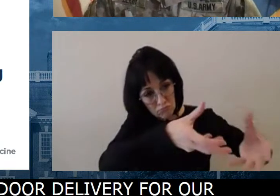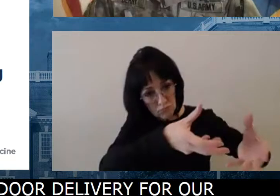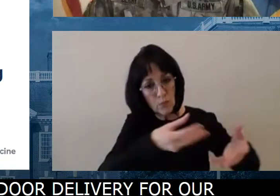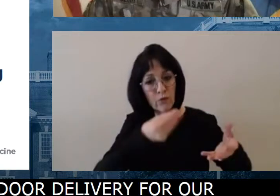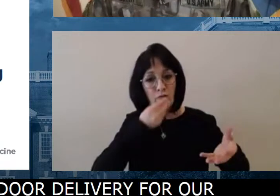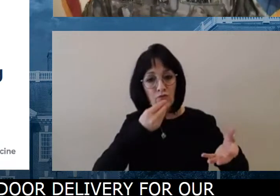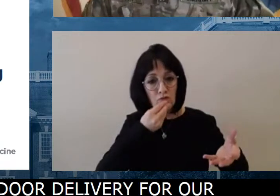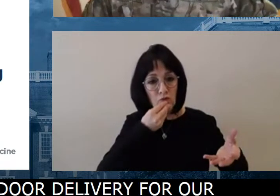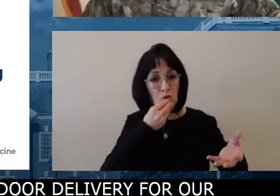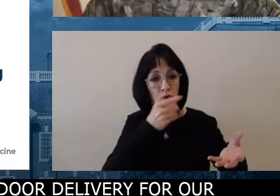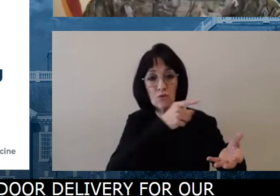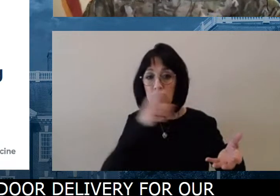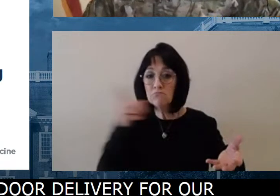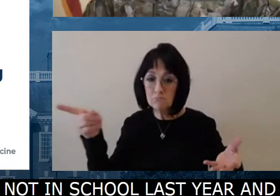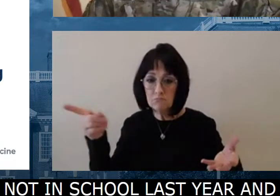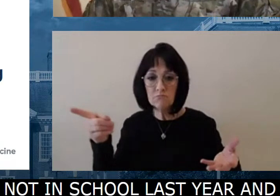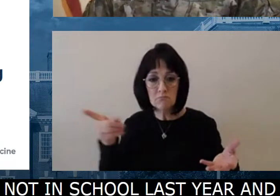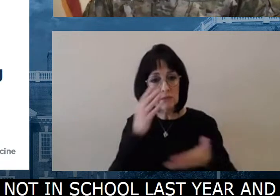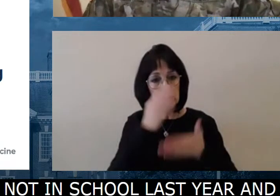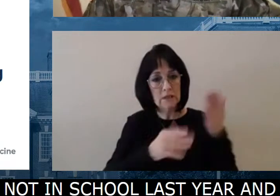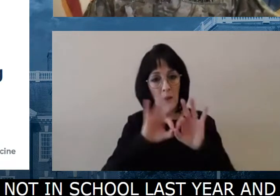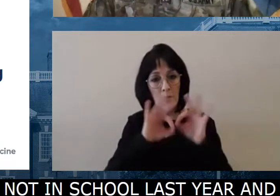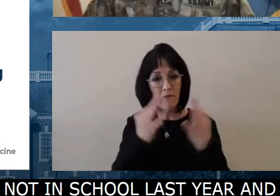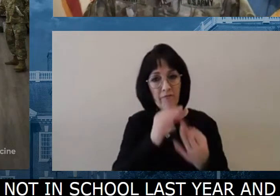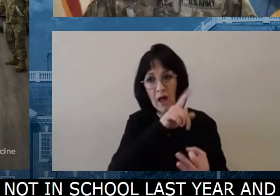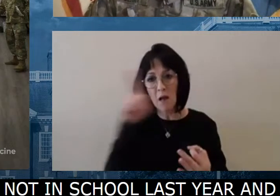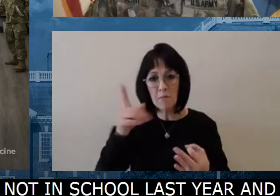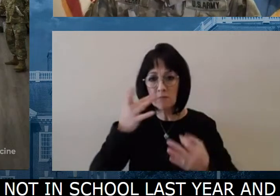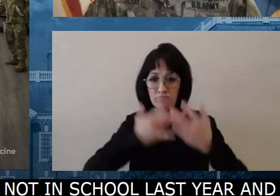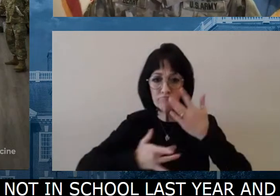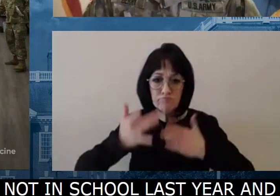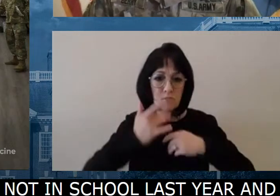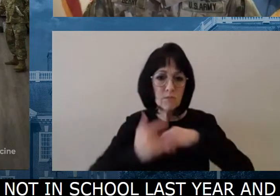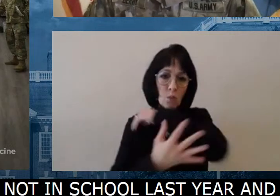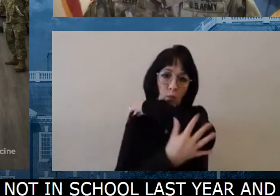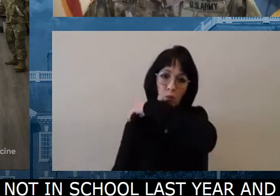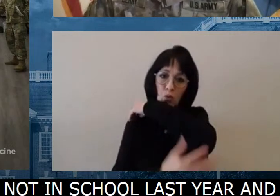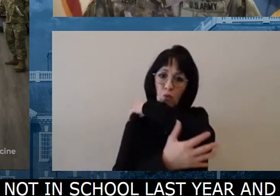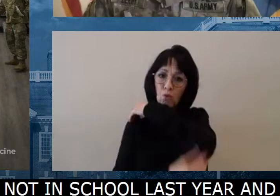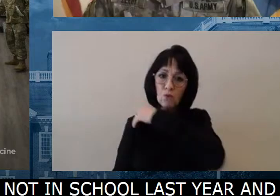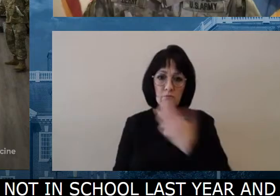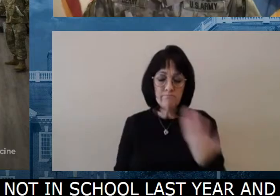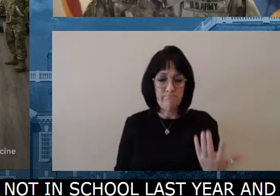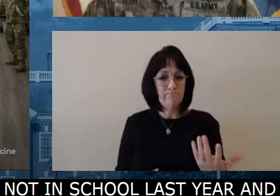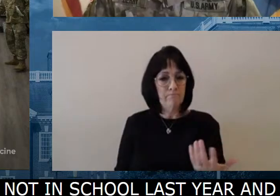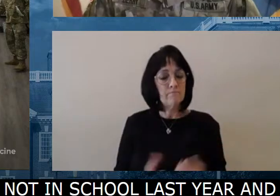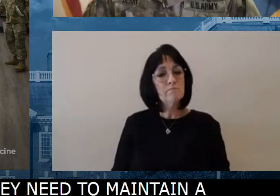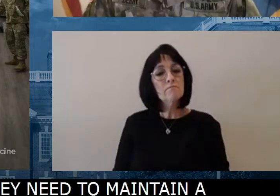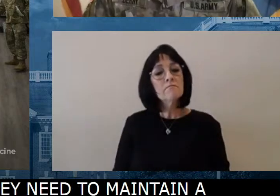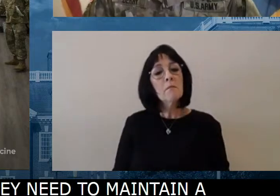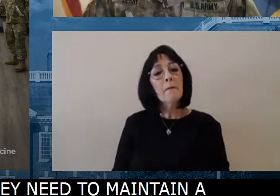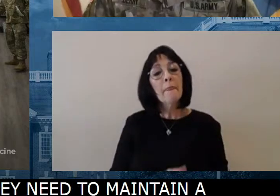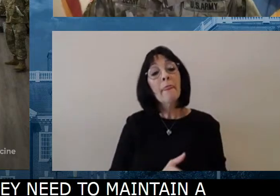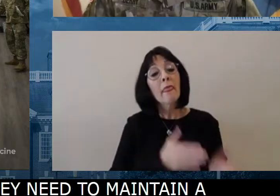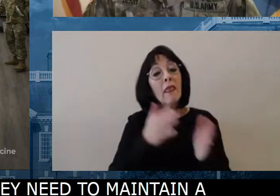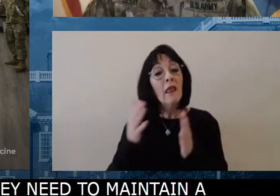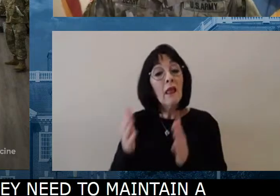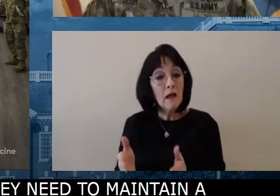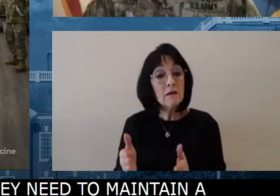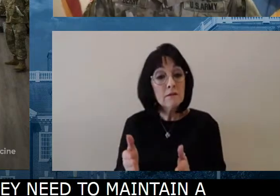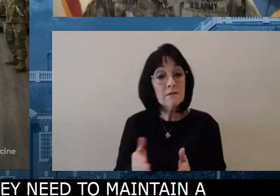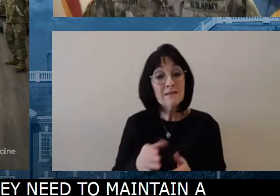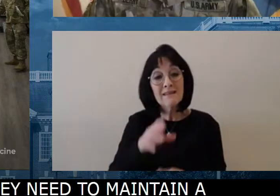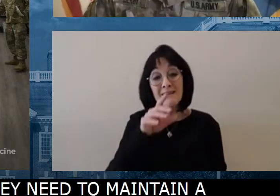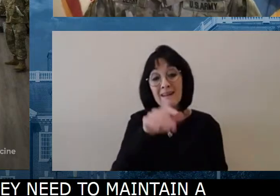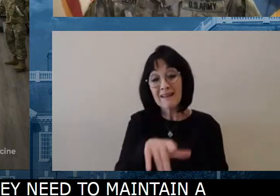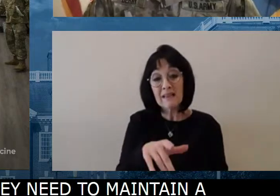a healthy nutrition. And then finally, on the last slide, one of the big lifts that we did was cover down for the